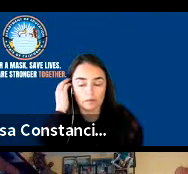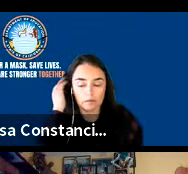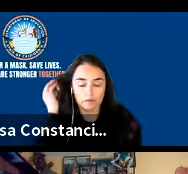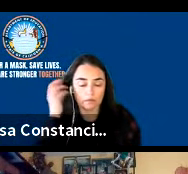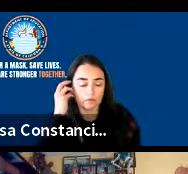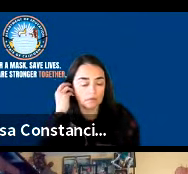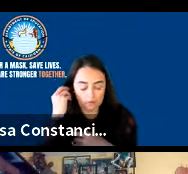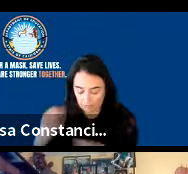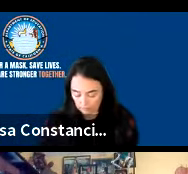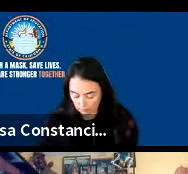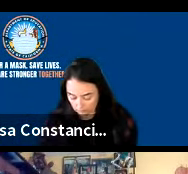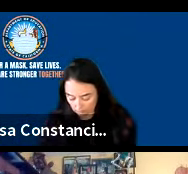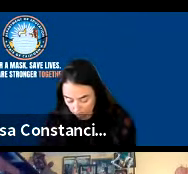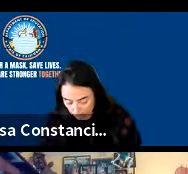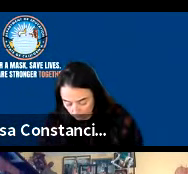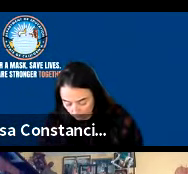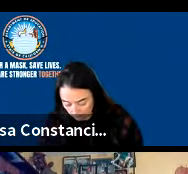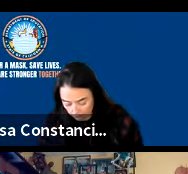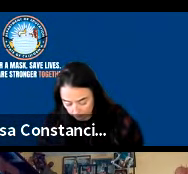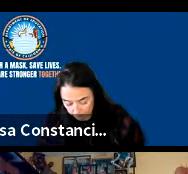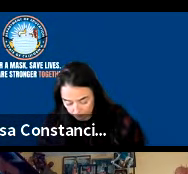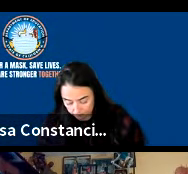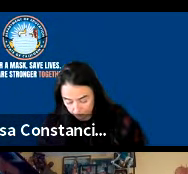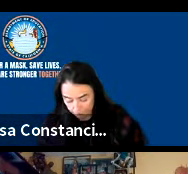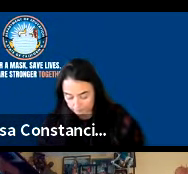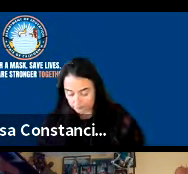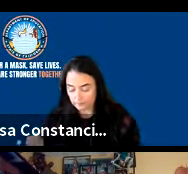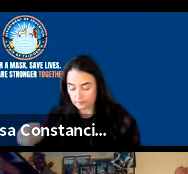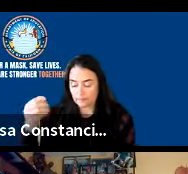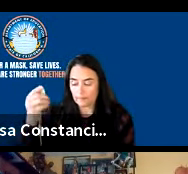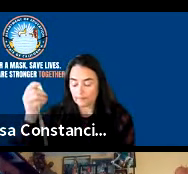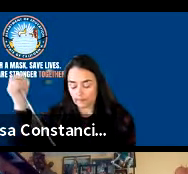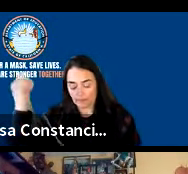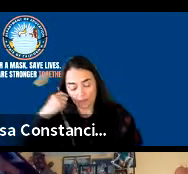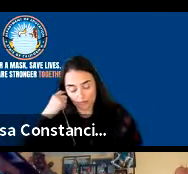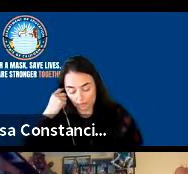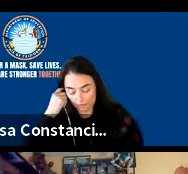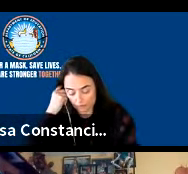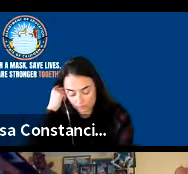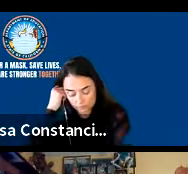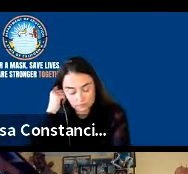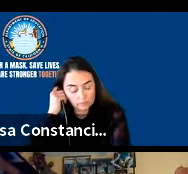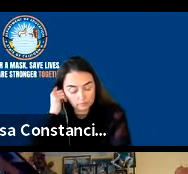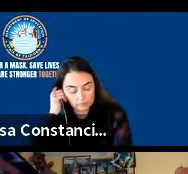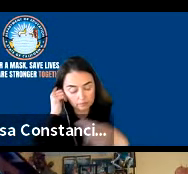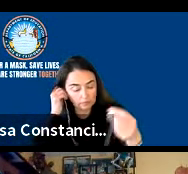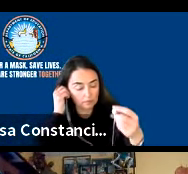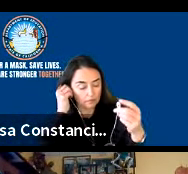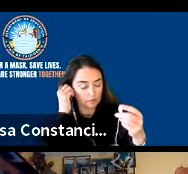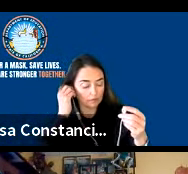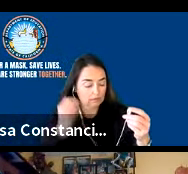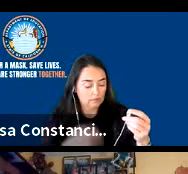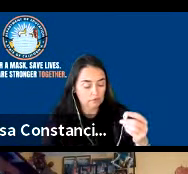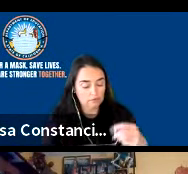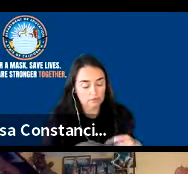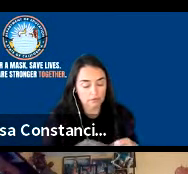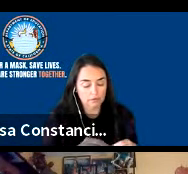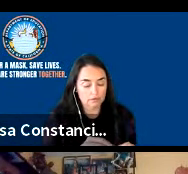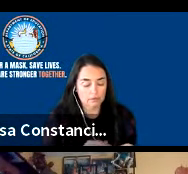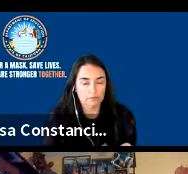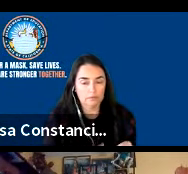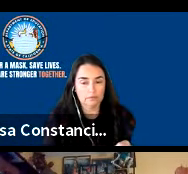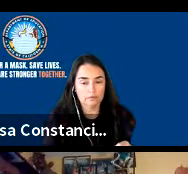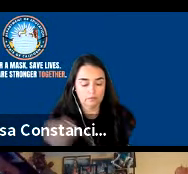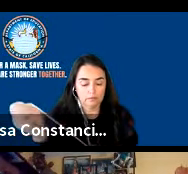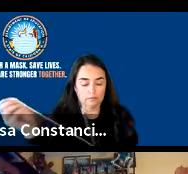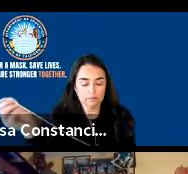some templates from our local health department colleagues about eligibility, but we know this is a concern, and I think we do have a couple more weeks I guess it's only